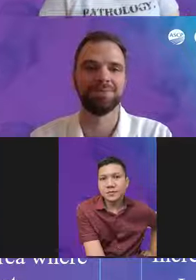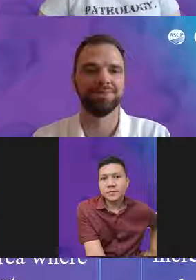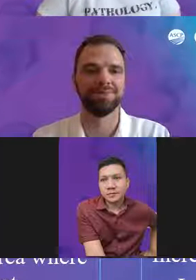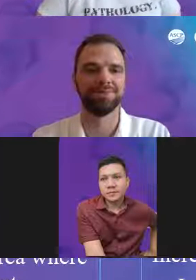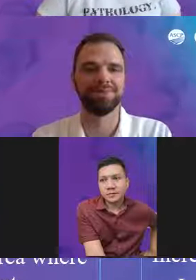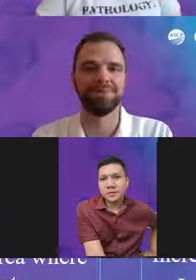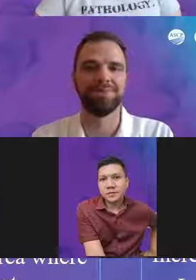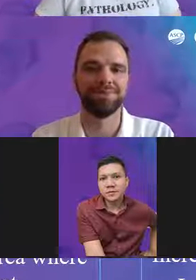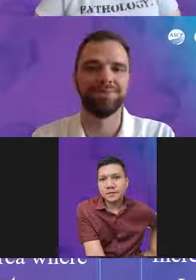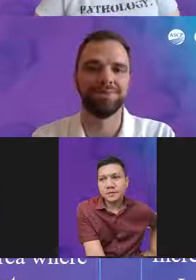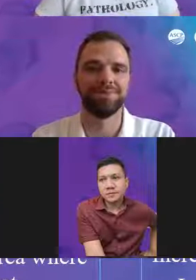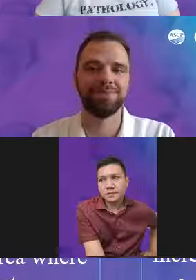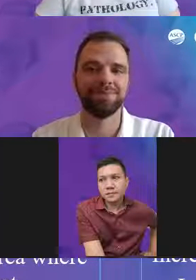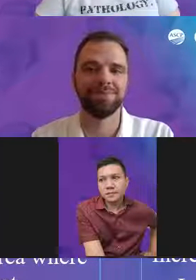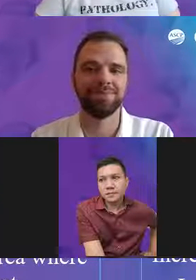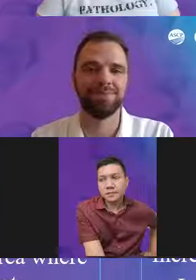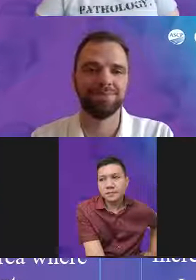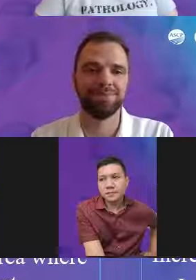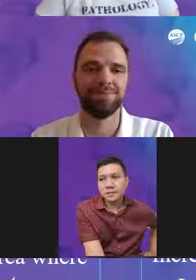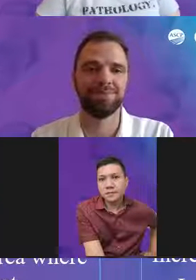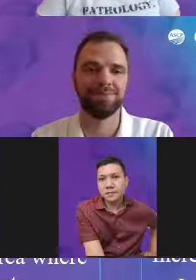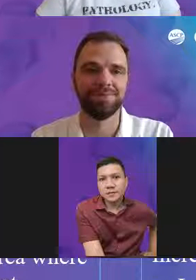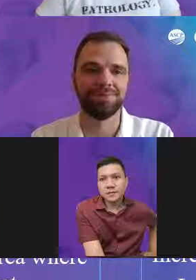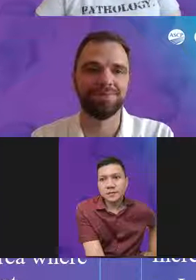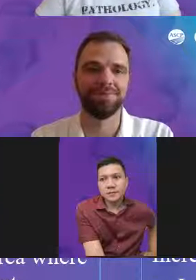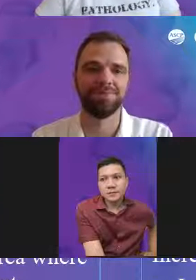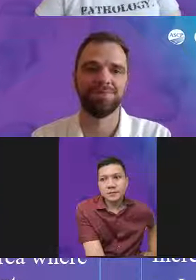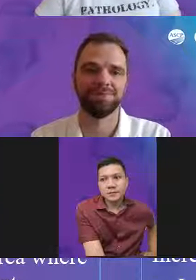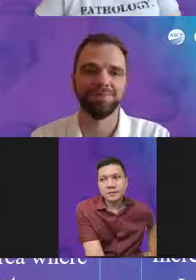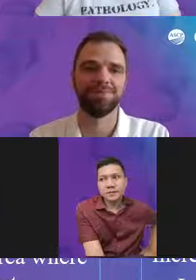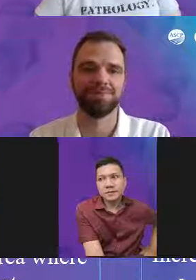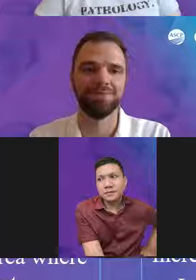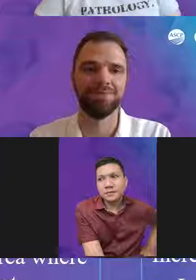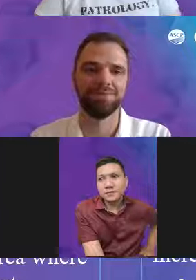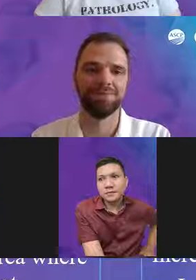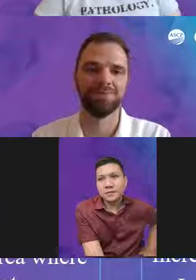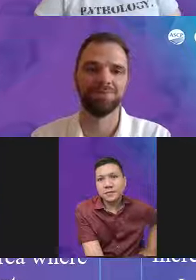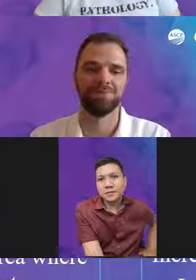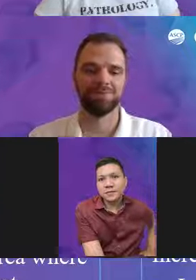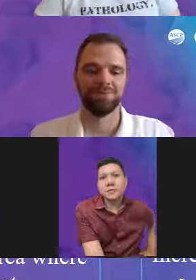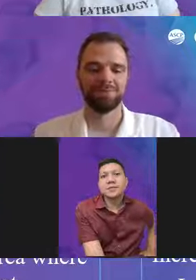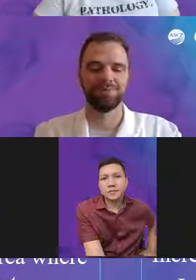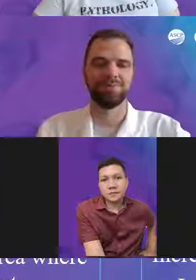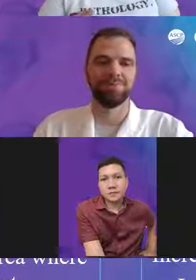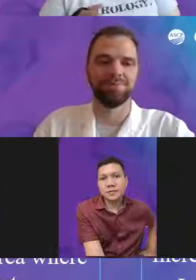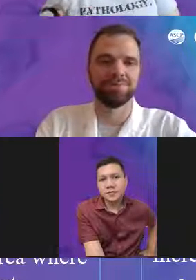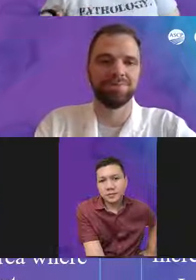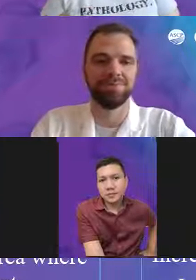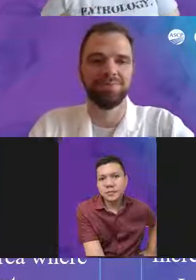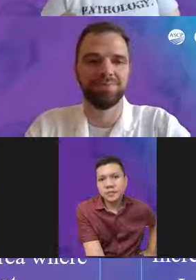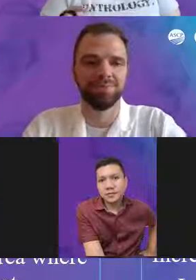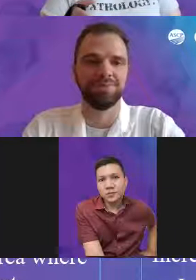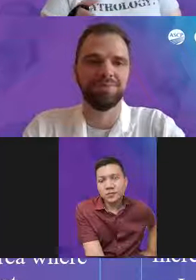that run through the machine. And then the specific parts about those automated results would be the indices, which